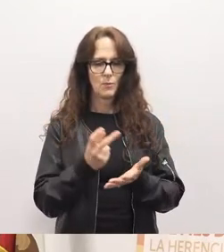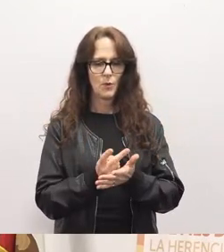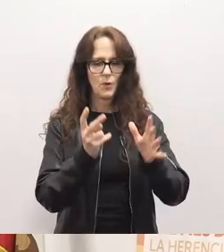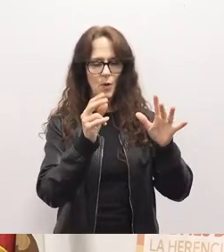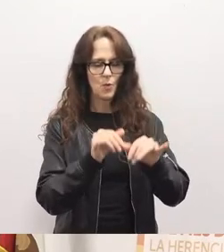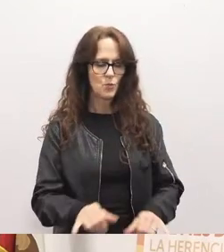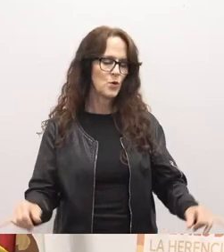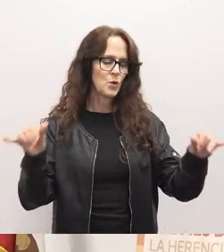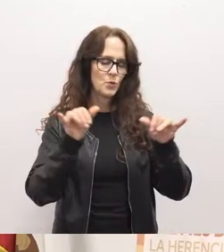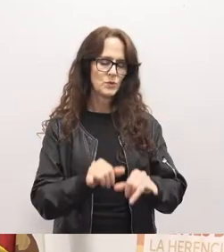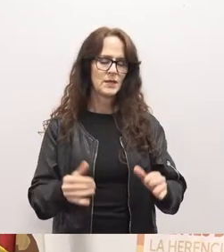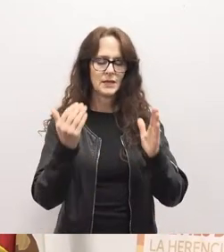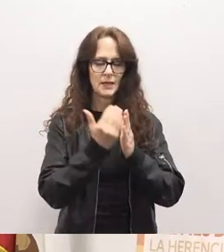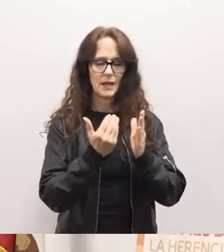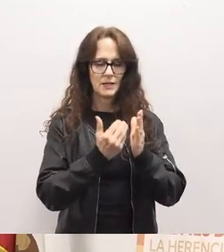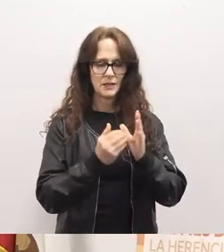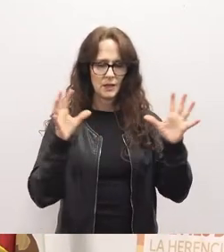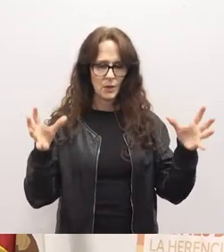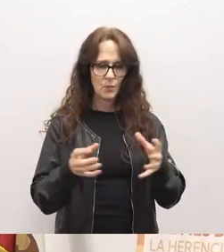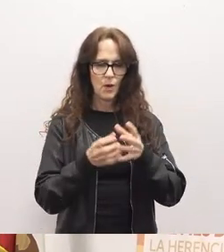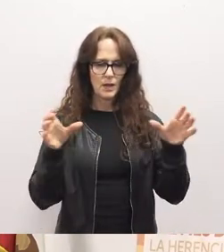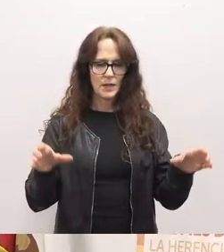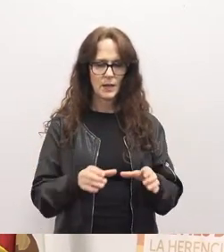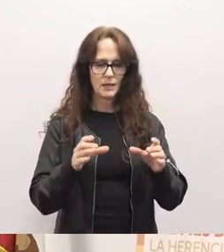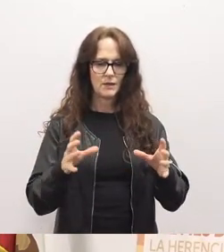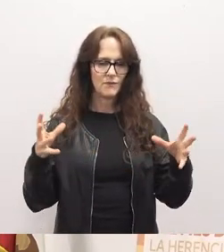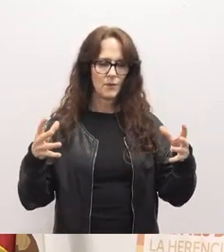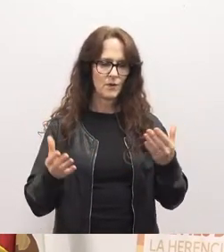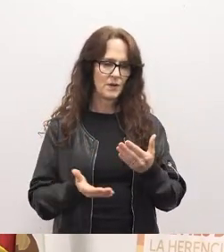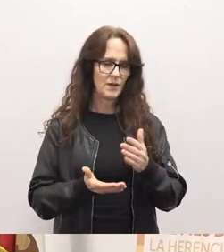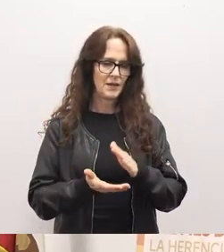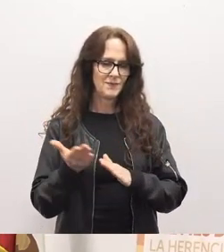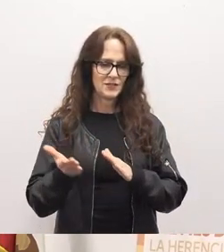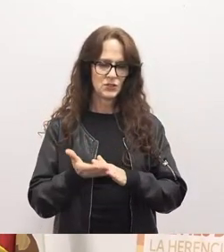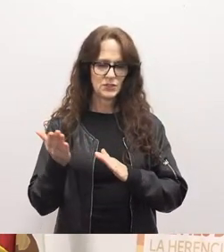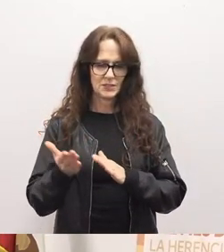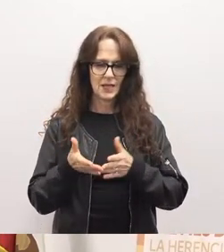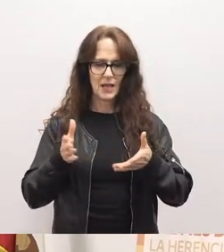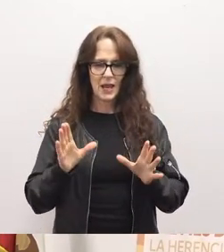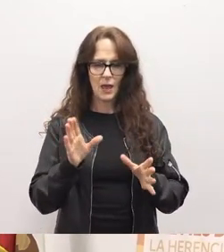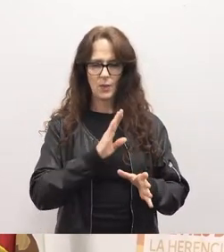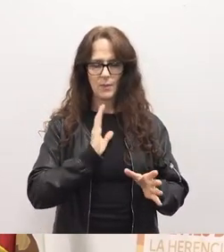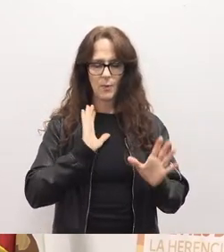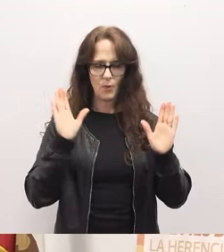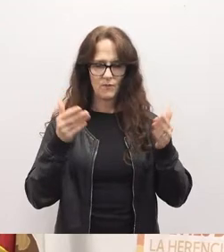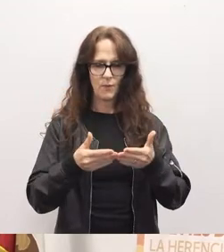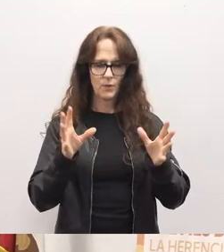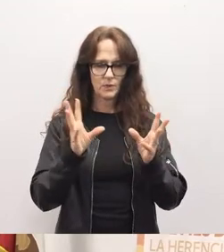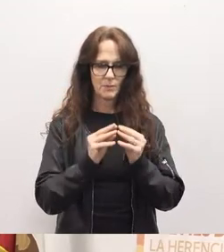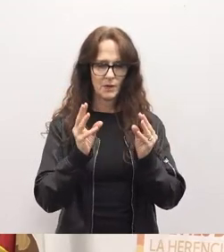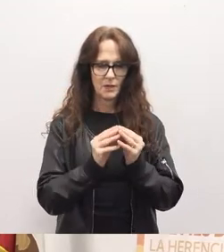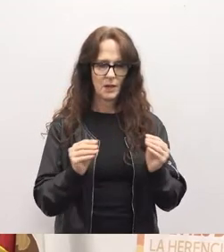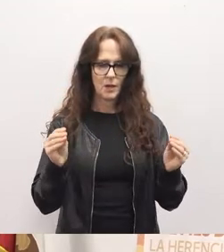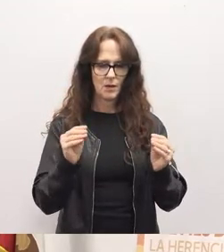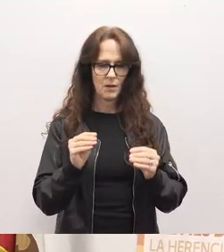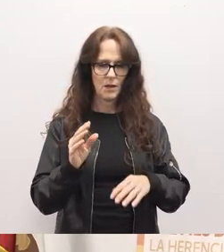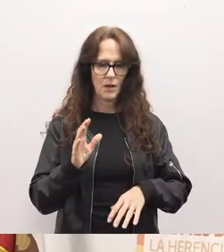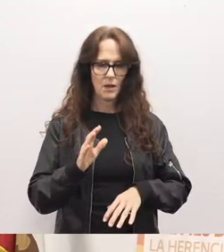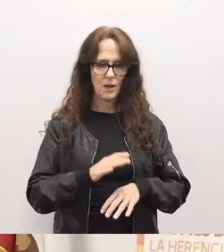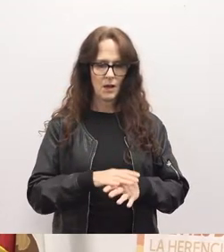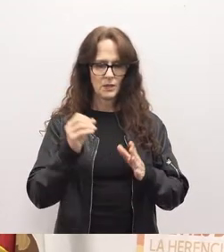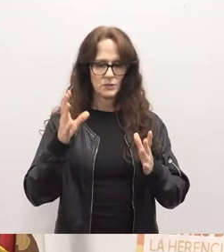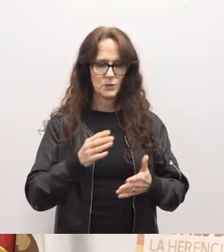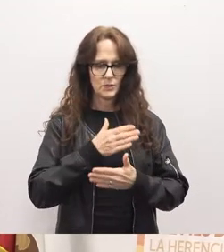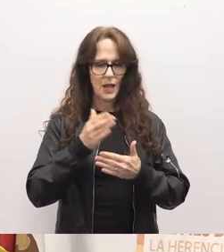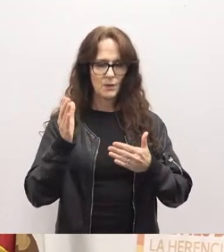routine agenda items into one action item for efficiency and to allow the board to focus our meetings more on